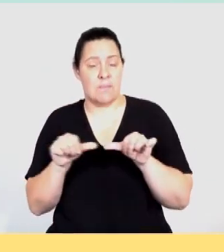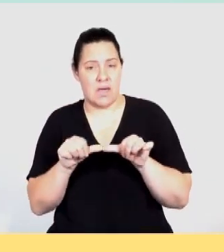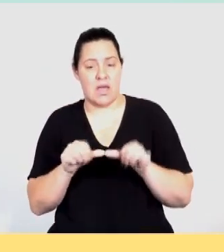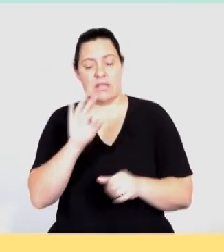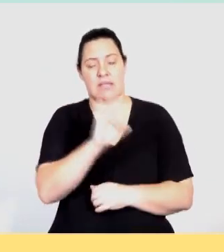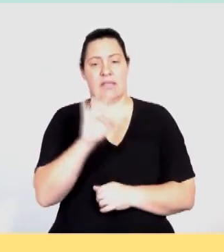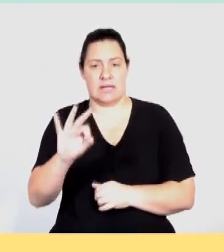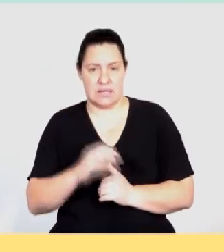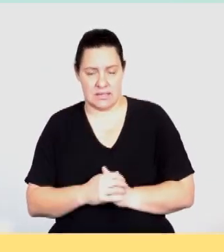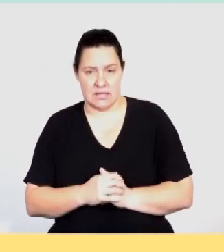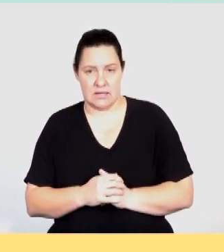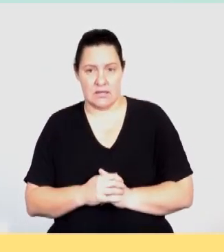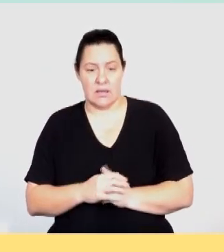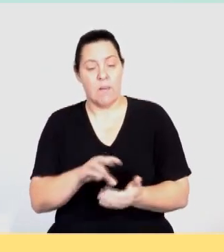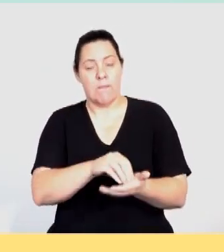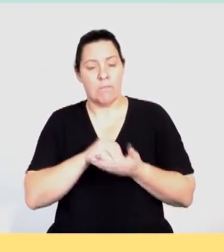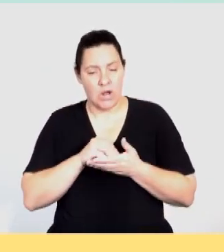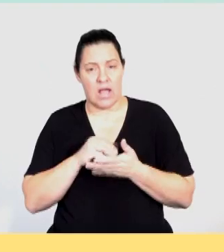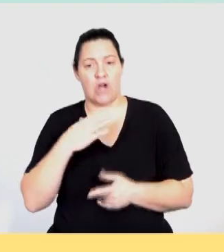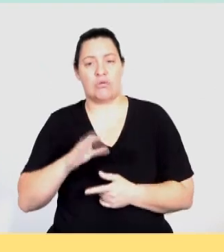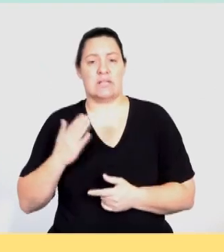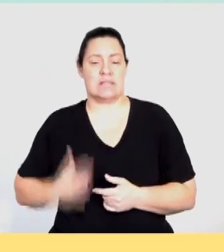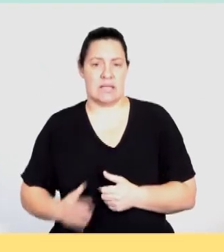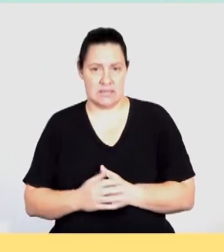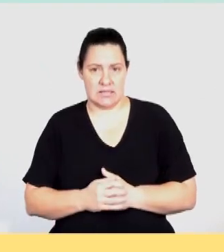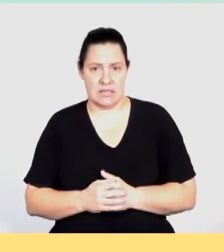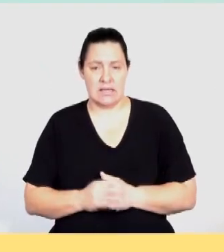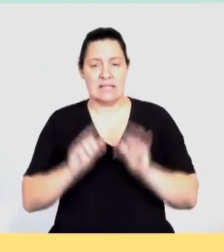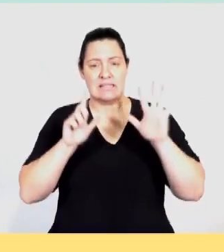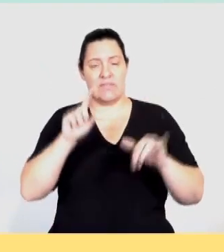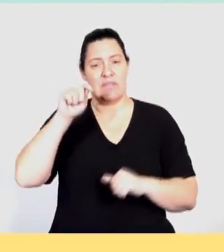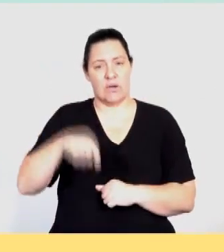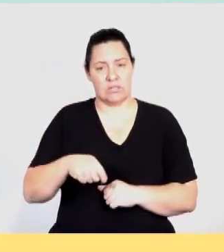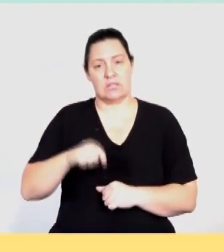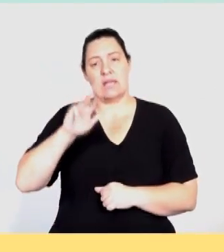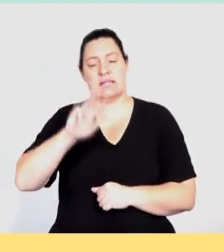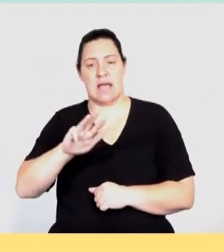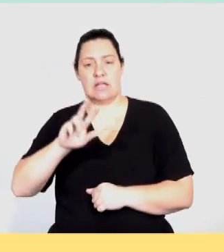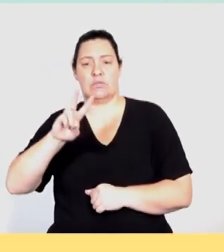number 33. And then I'm bringing it to the credit side. How much is that?